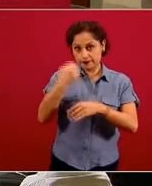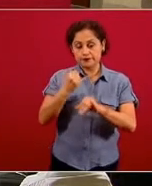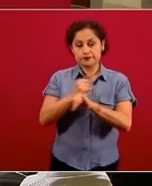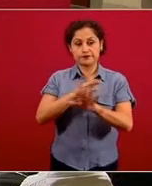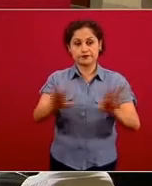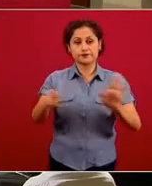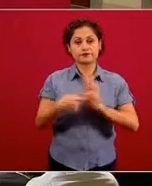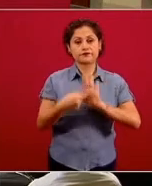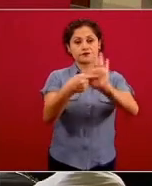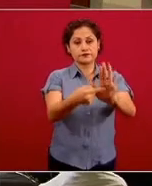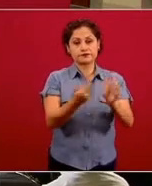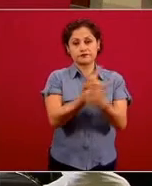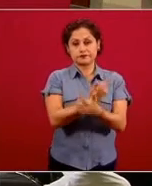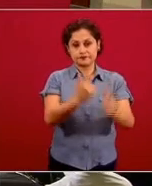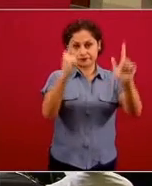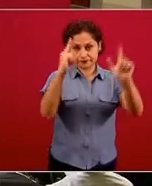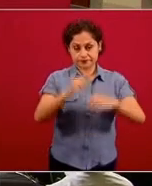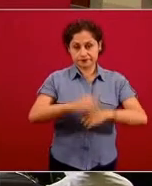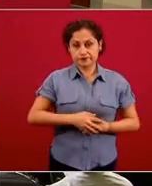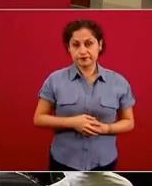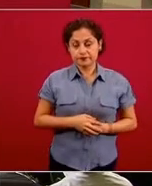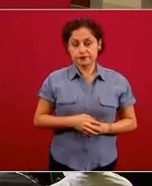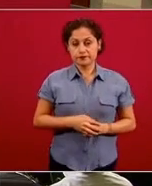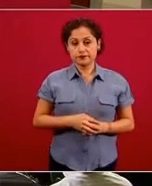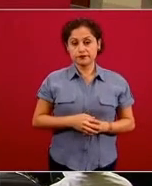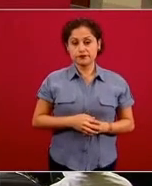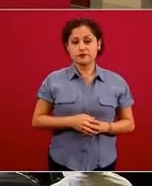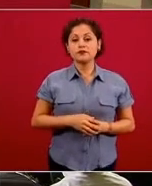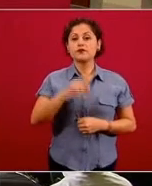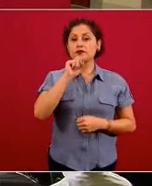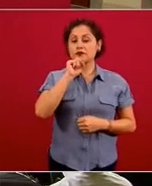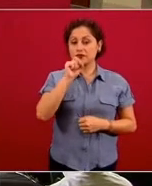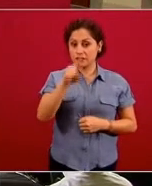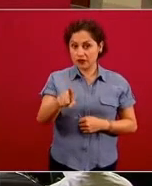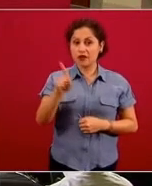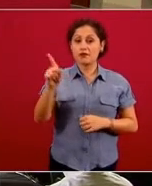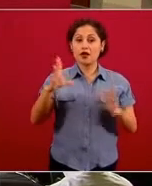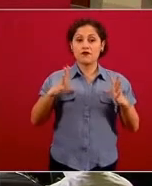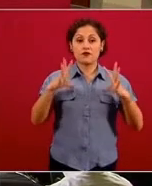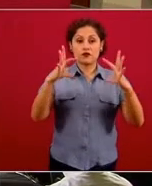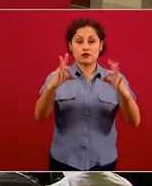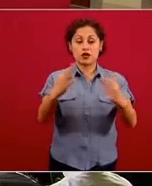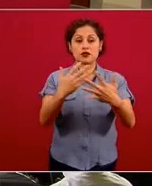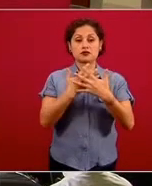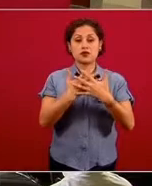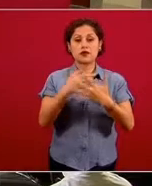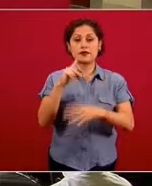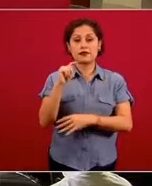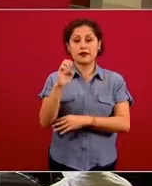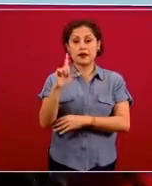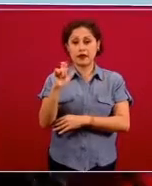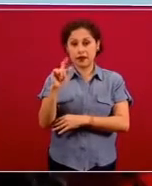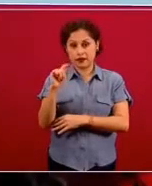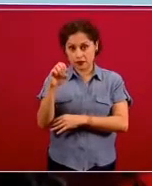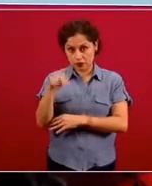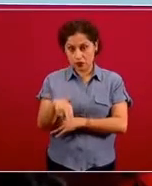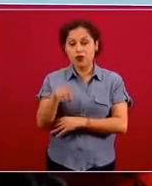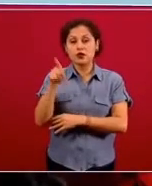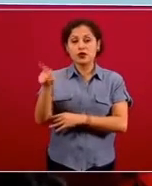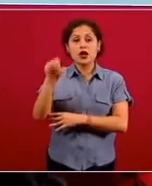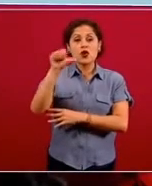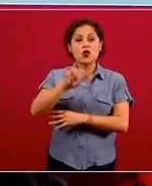society, from society in general, access to information. To sum up, the Telethon Foundation,